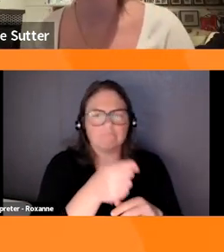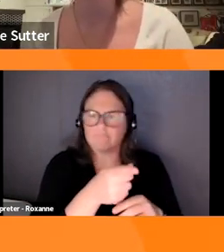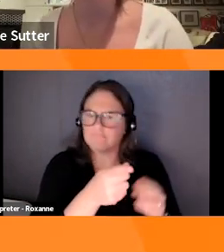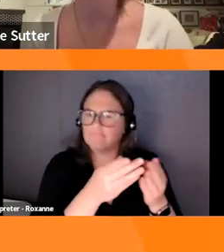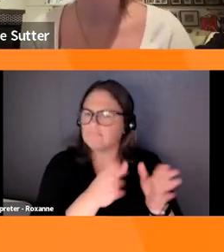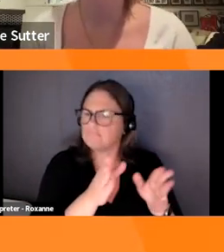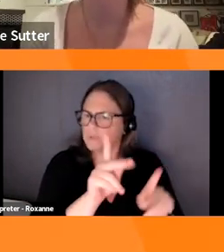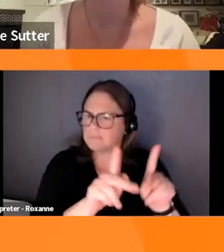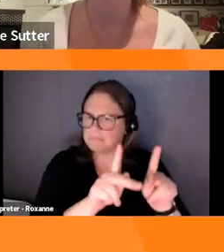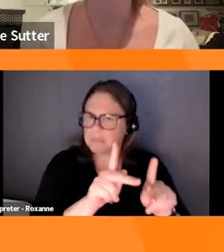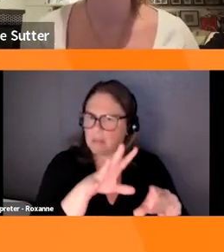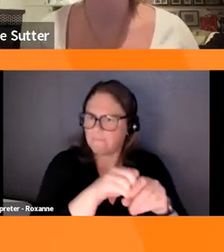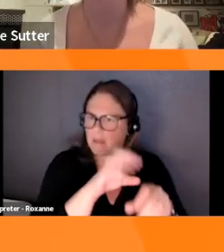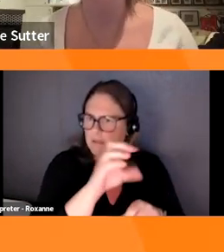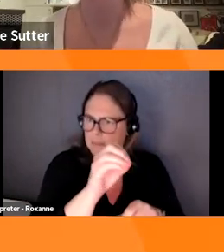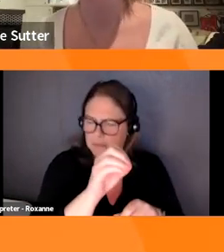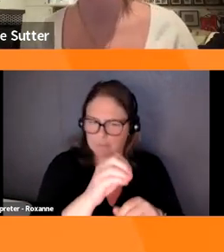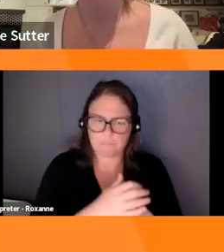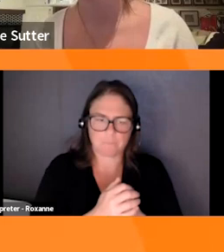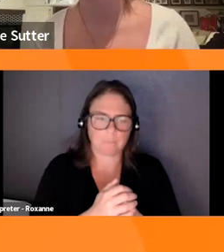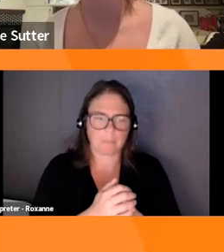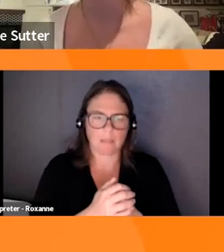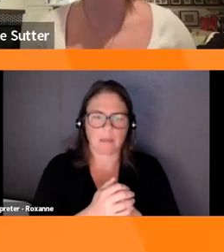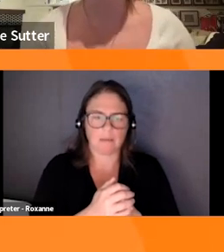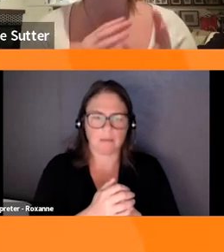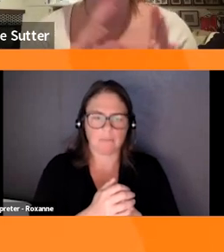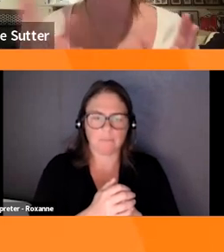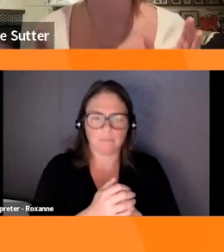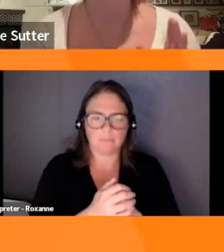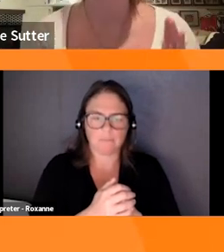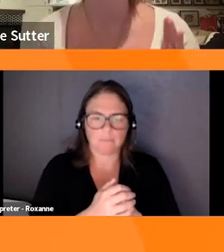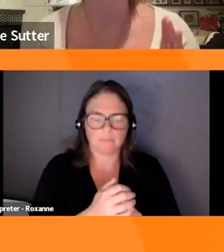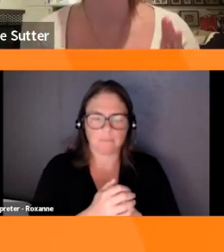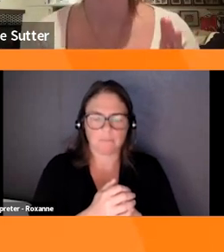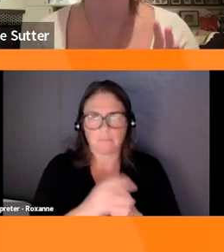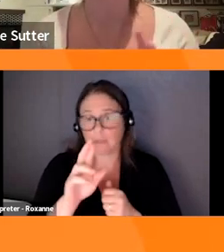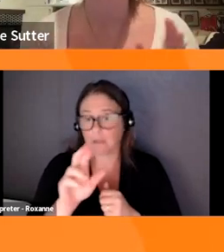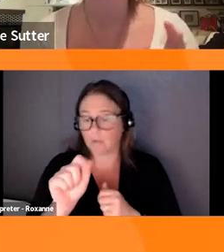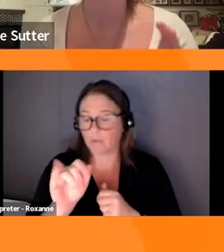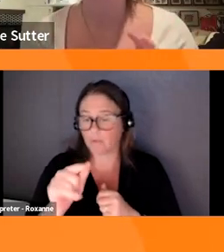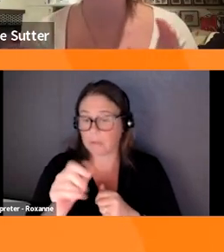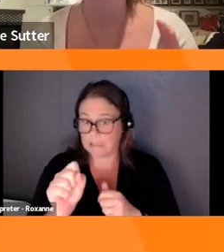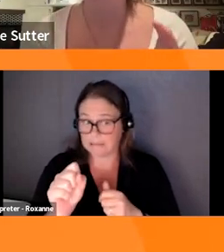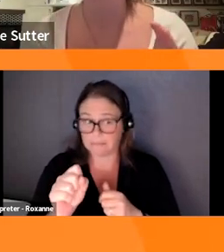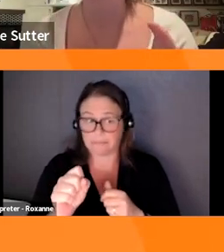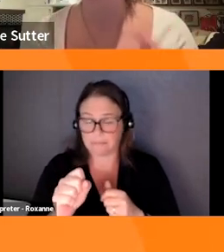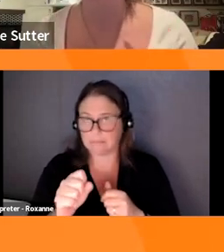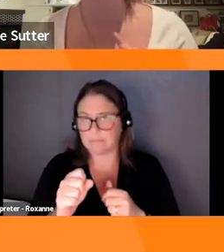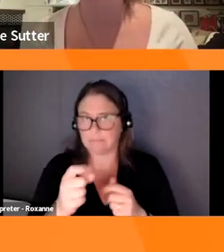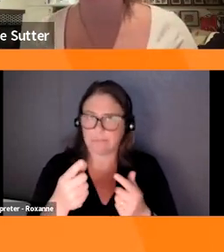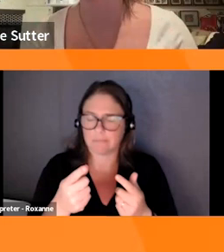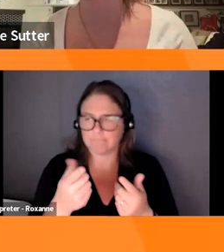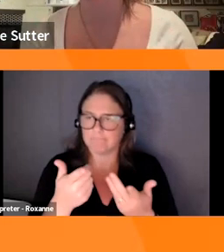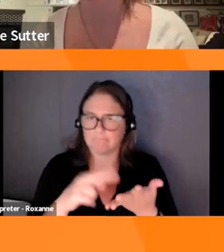then ratings are provided, you give their, I guess, companies or organizations